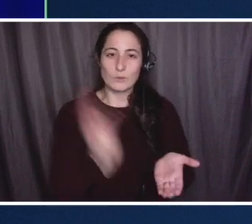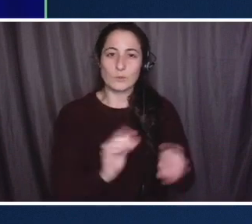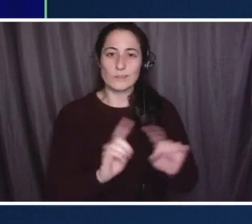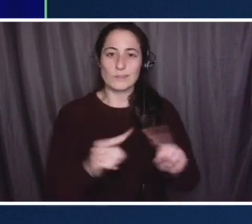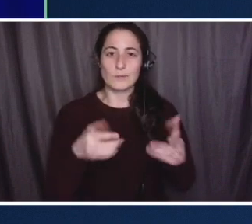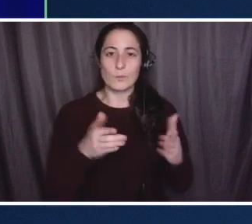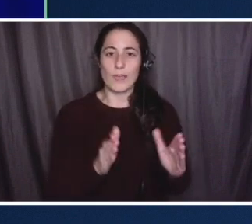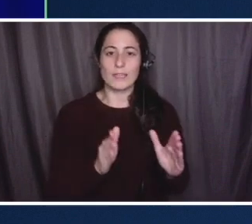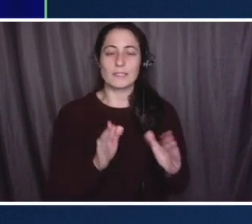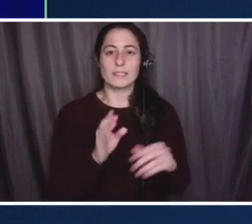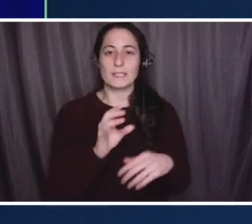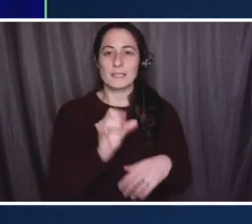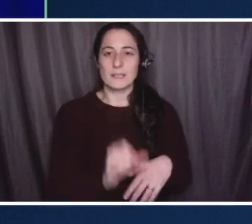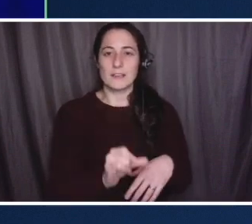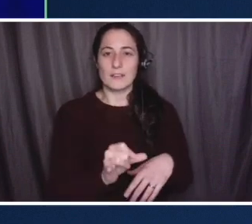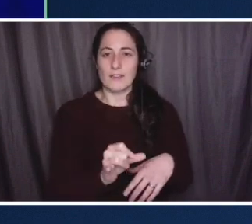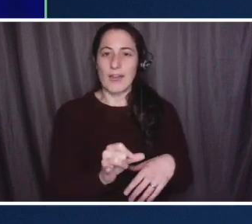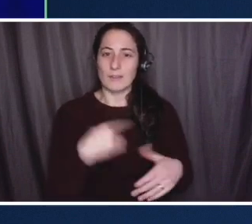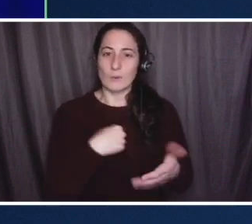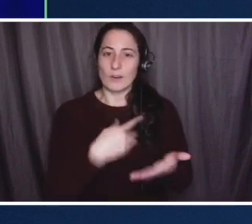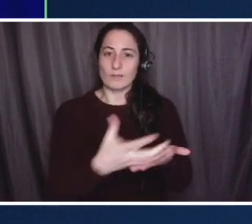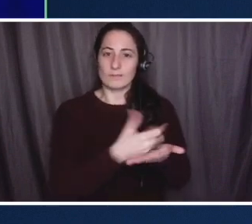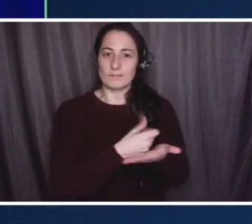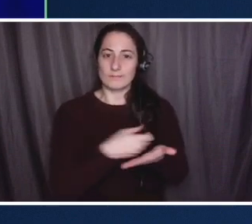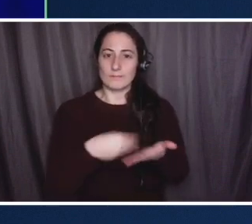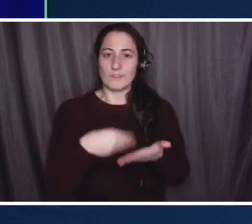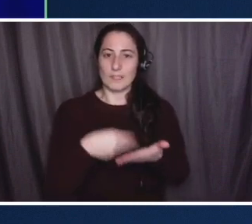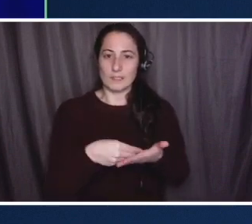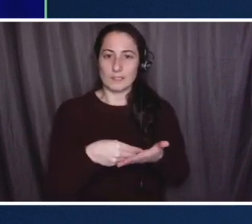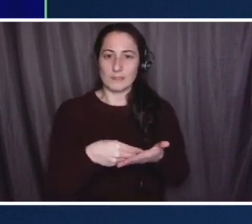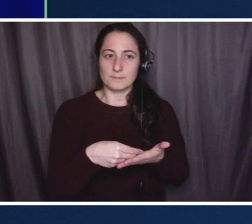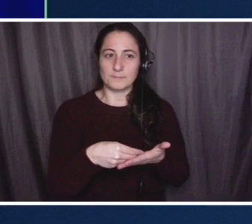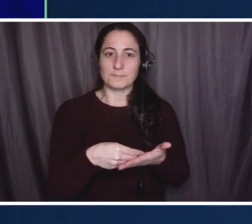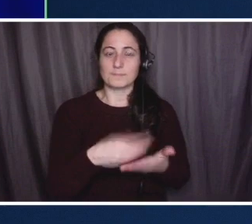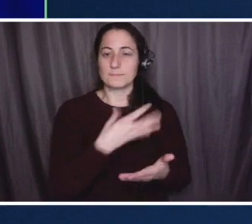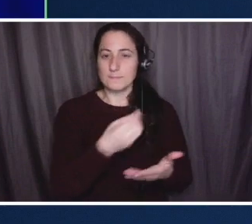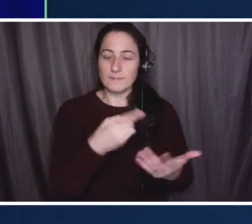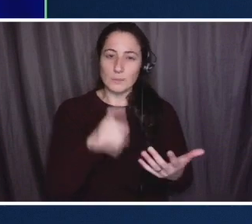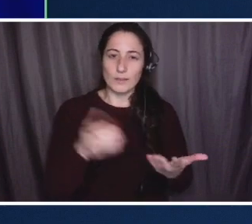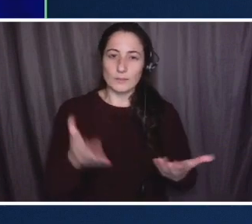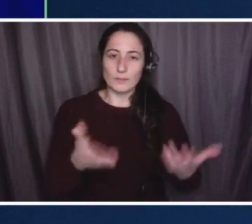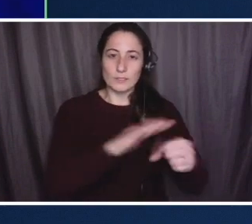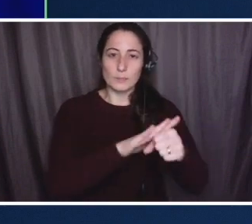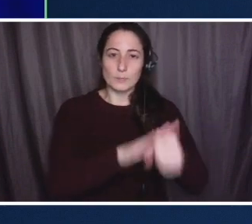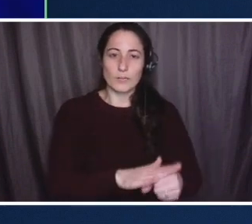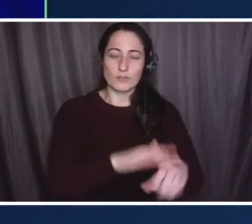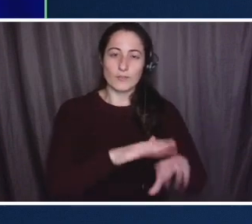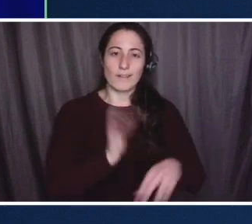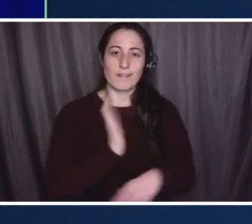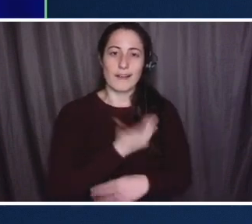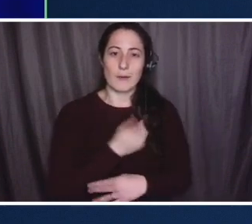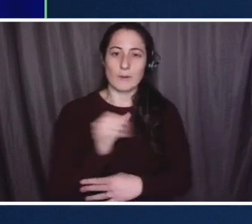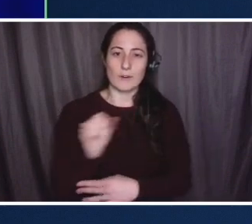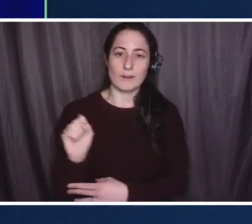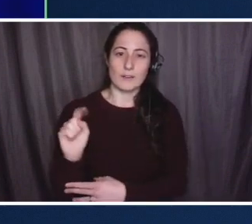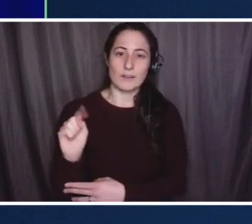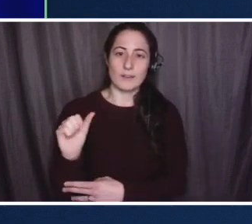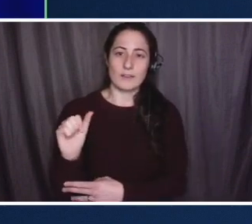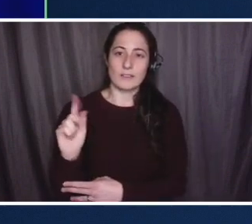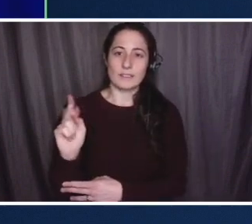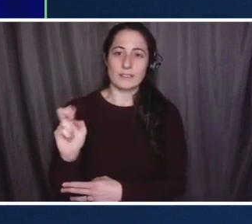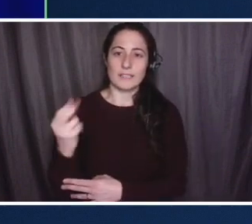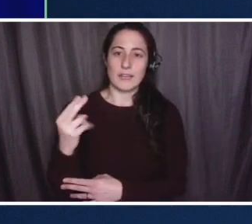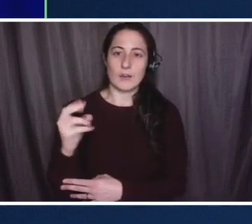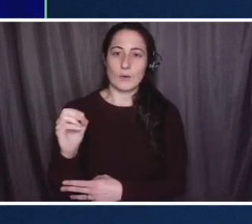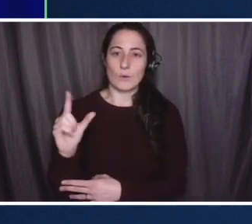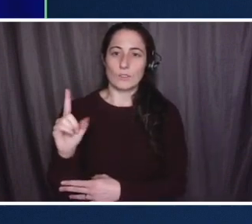the intakers of those funds, right? How do we create the regulatory framework and put pressure on our own stakeholders, you all in government, our financial institutions, and any